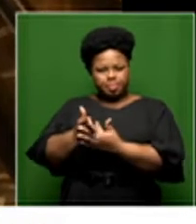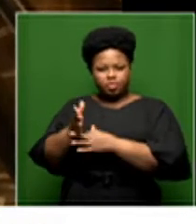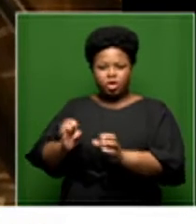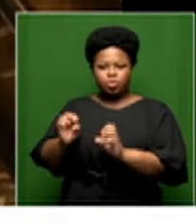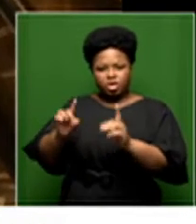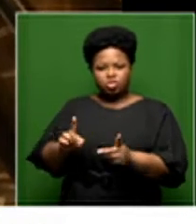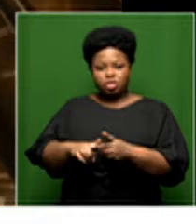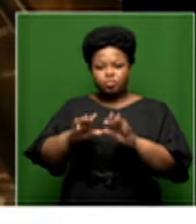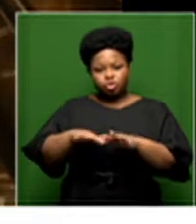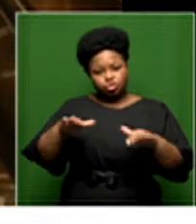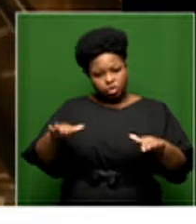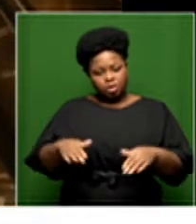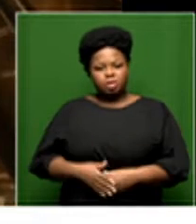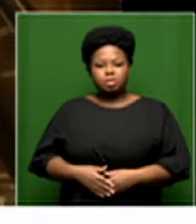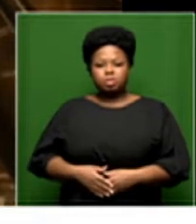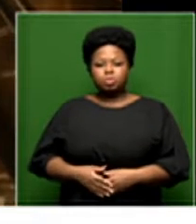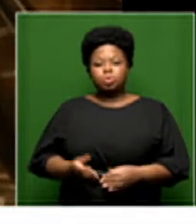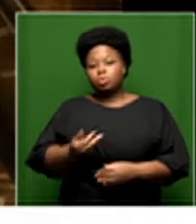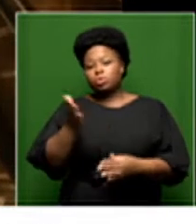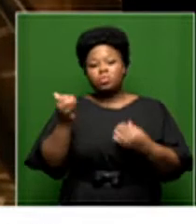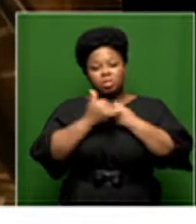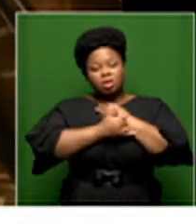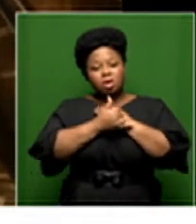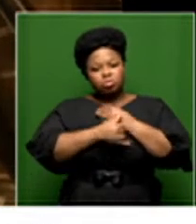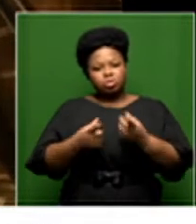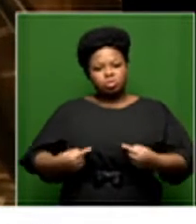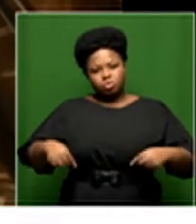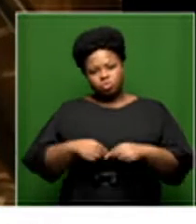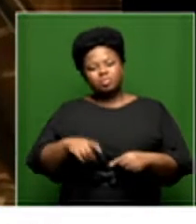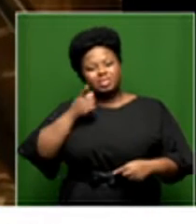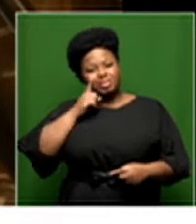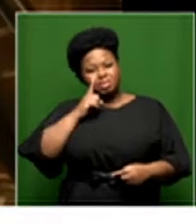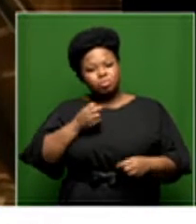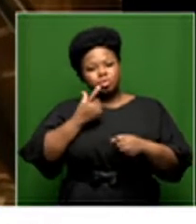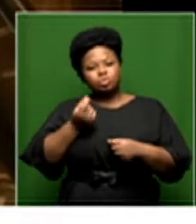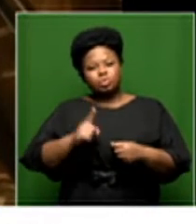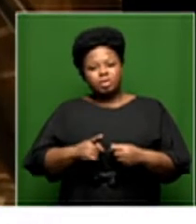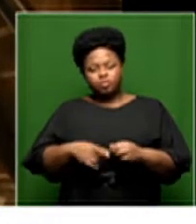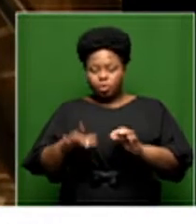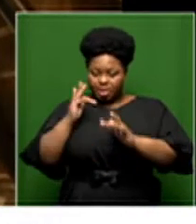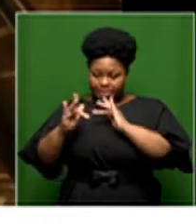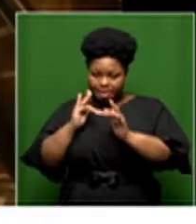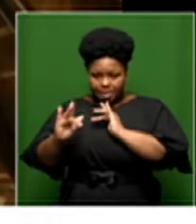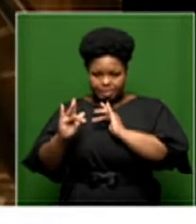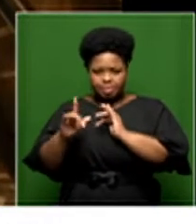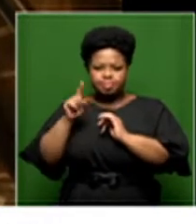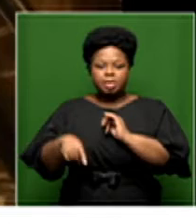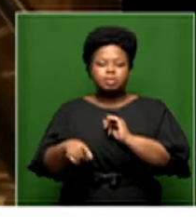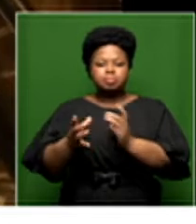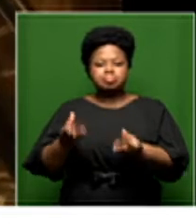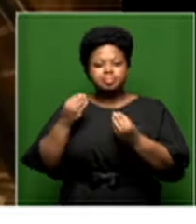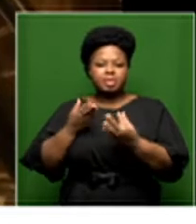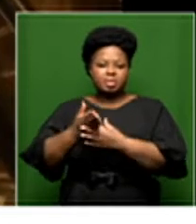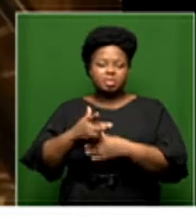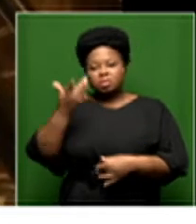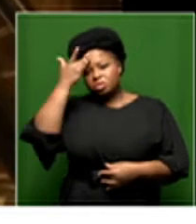education to children across the country. We need to look at providing access to the internet first and foremost, and making